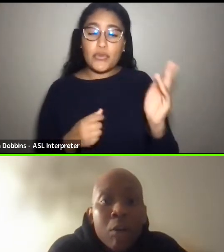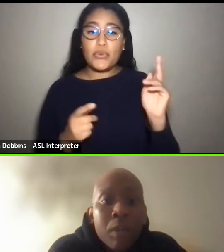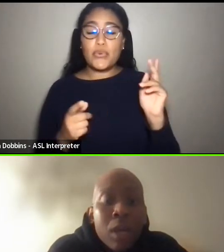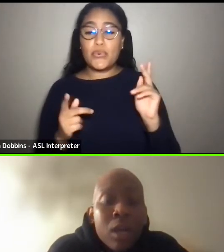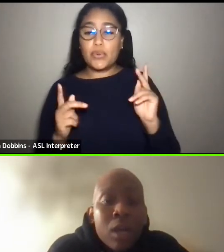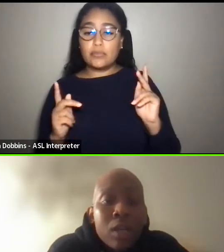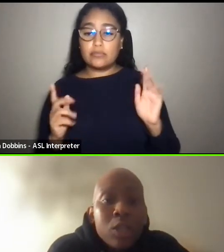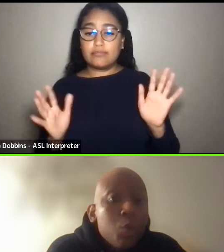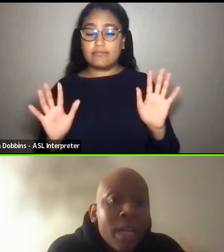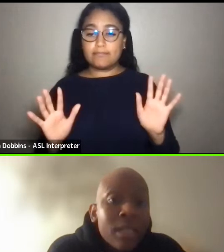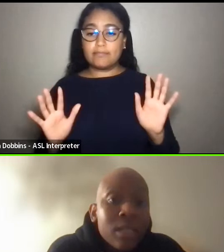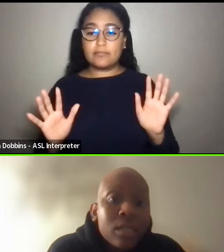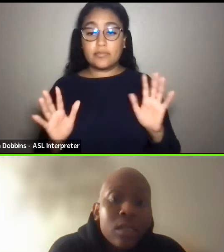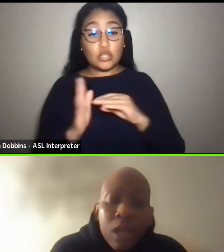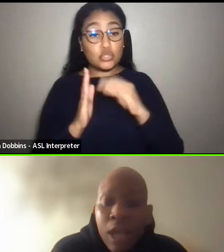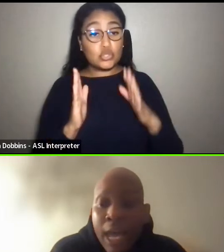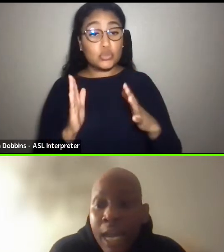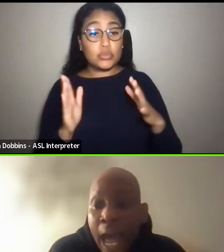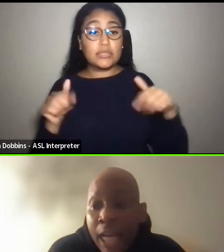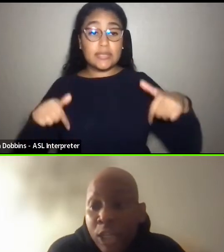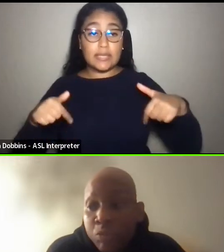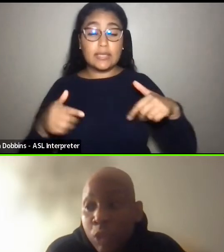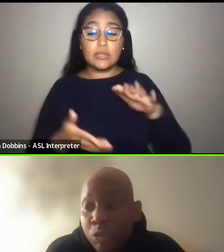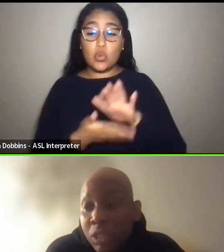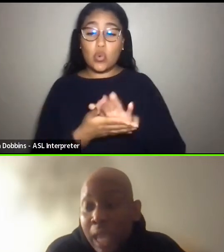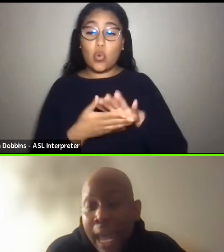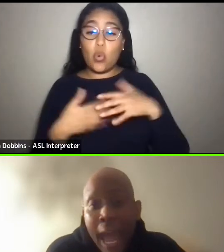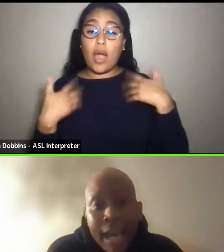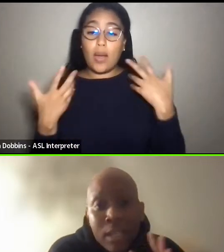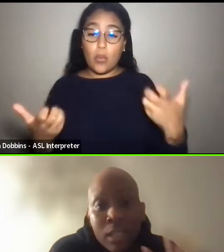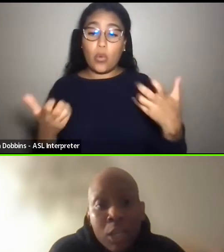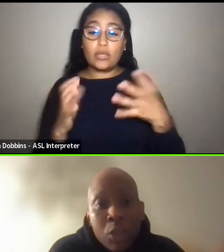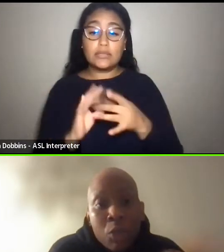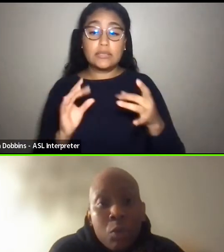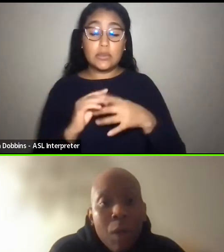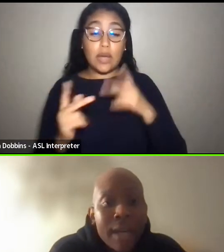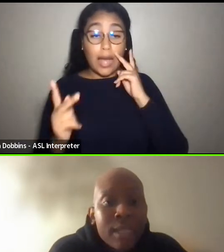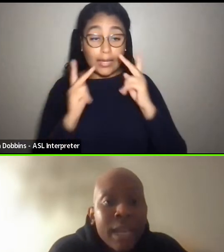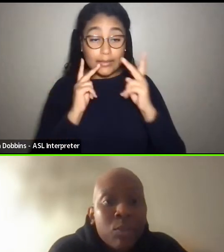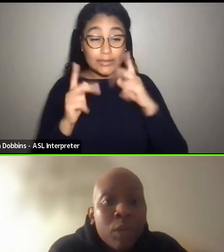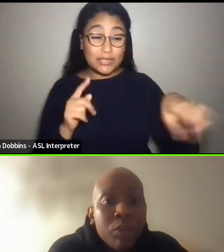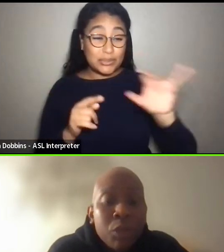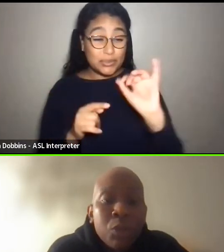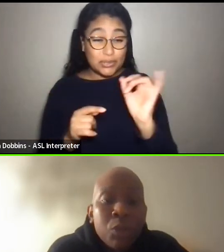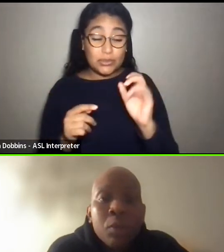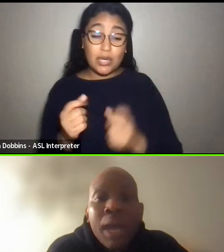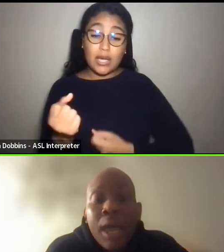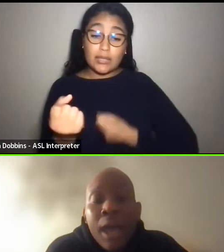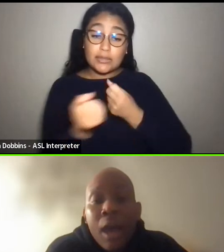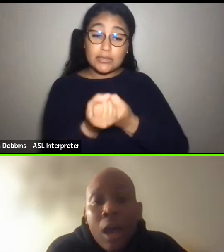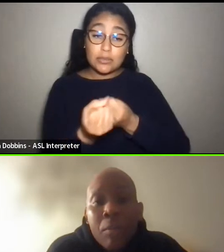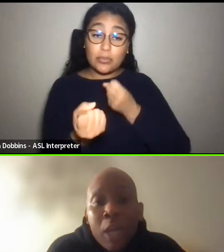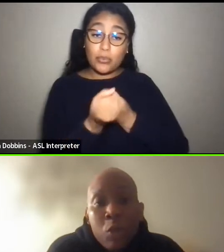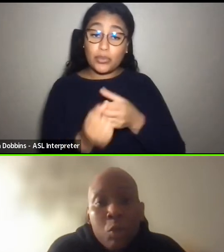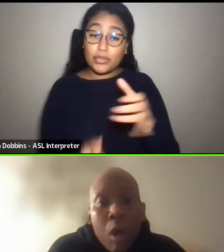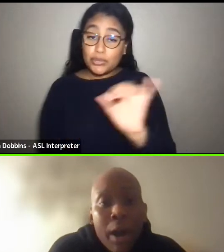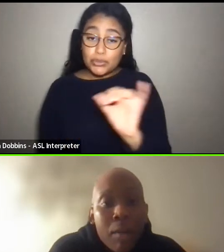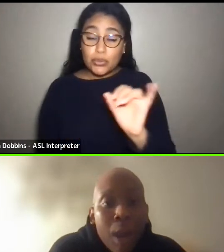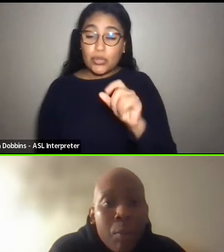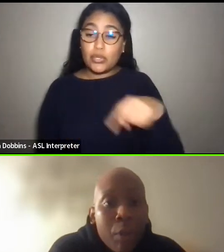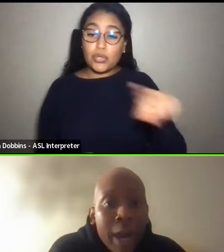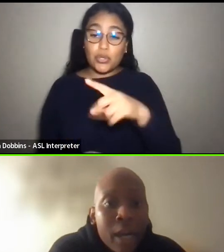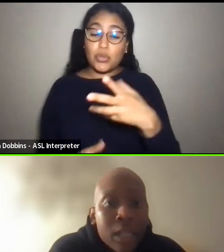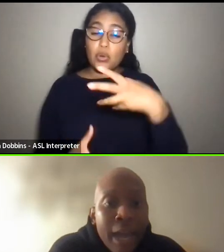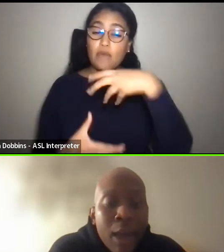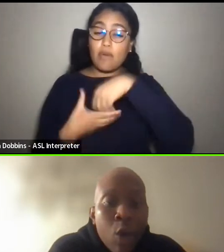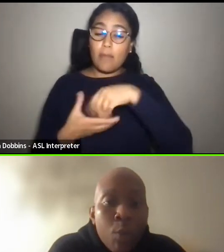Palestinian students, and I just want to say I see you, I stand with you, and you are in